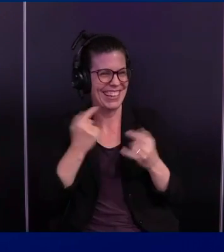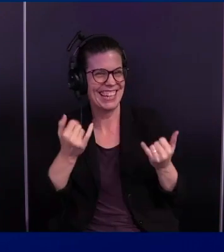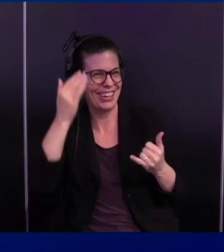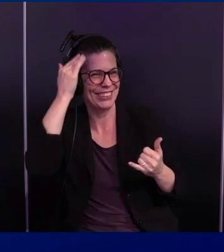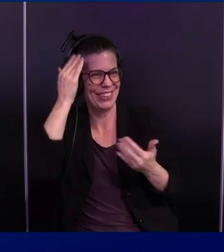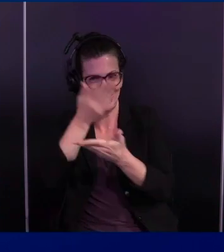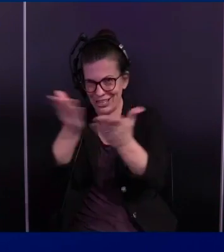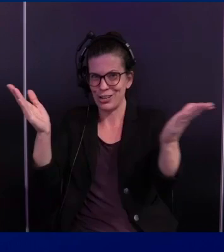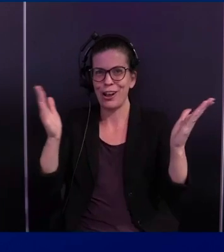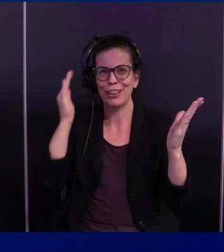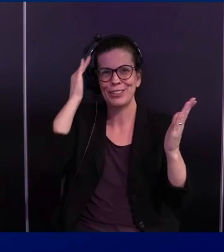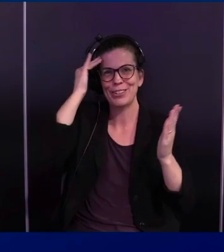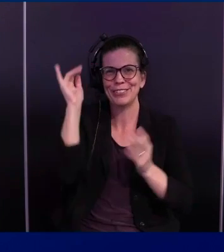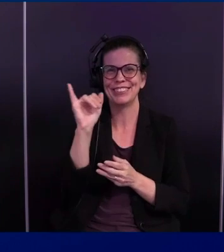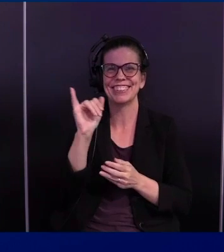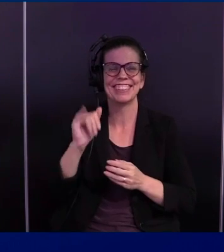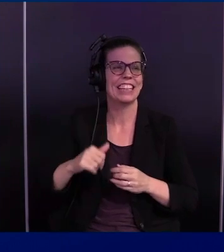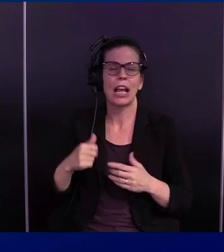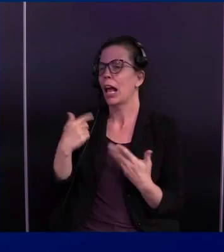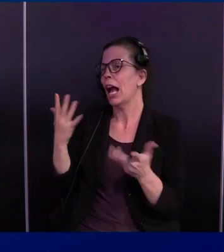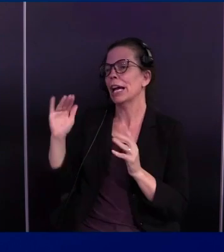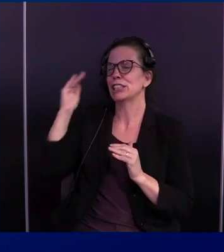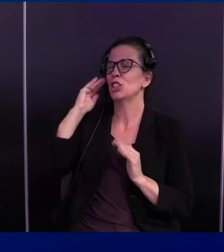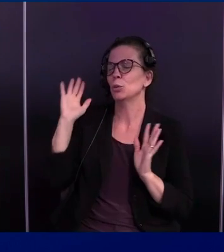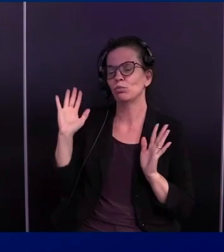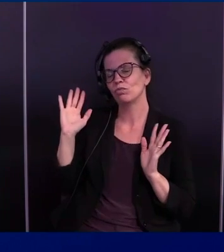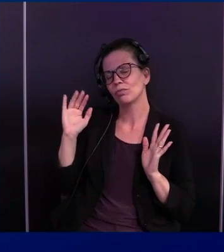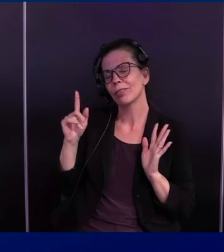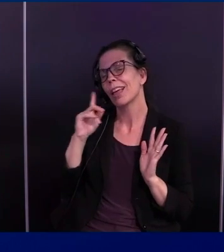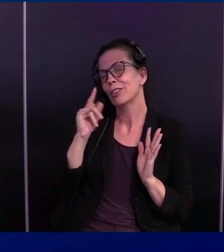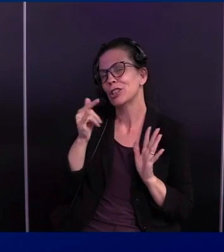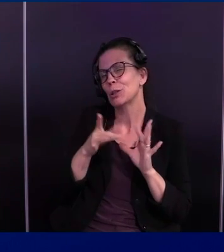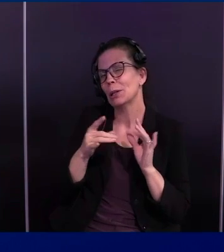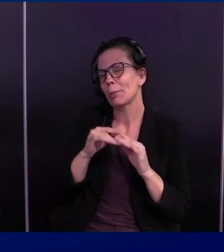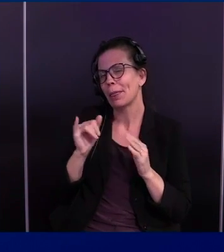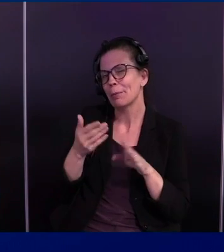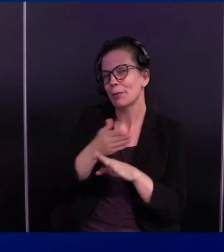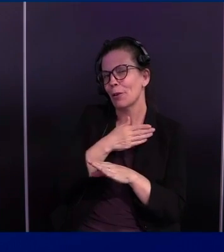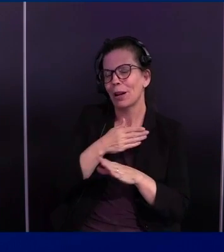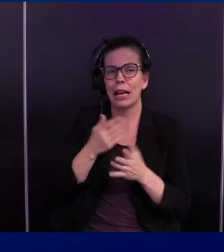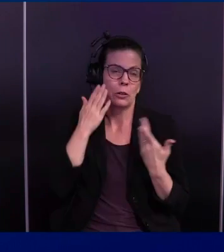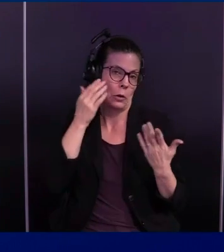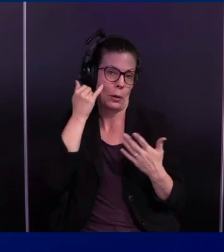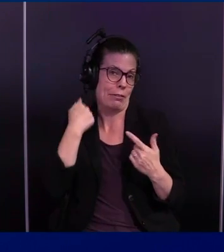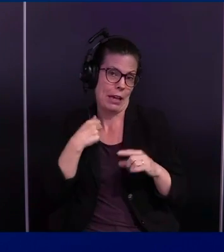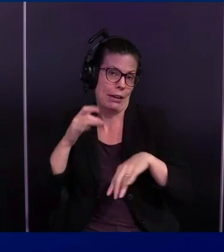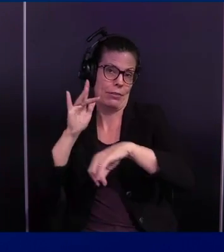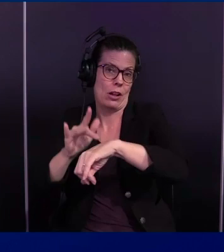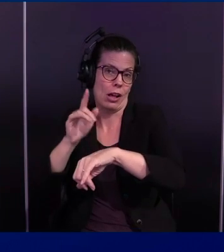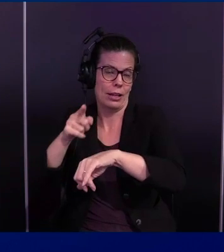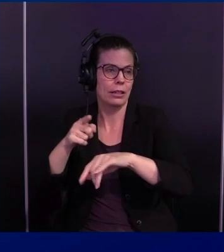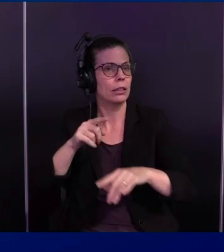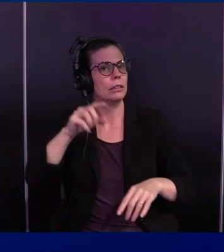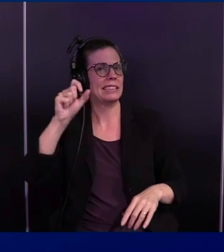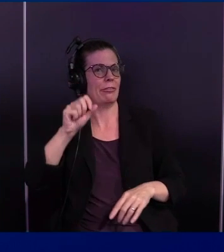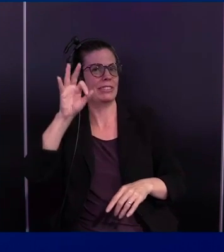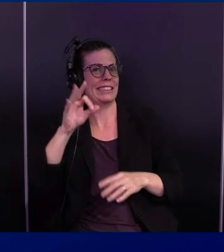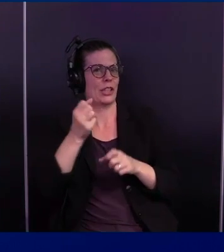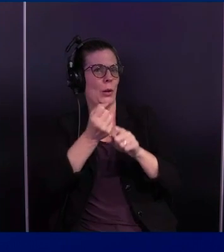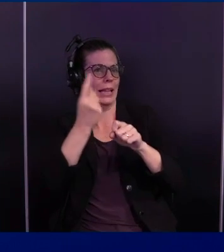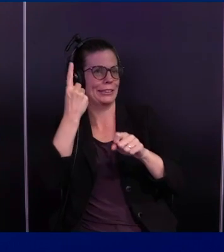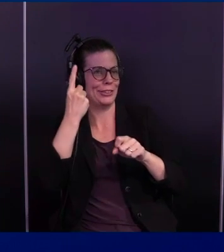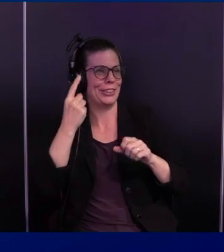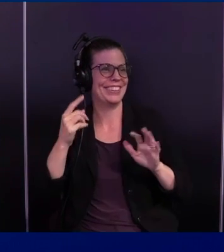you. So we can... I knew about it. I've heard you talking about it before. Yeah. I don't know that I've ever been there. San Francisco last year. Yeah. Anyway.